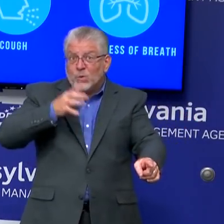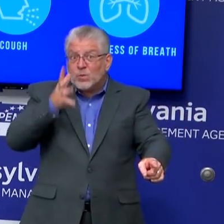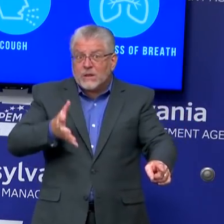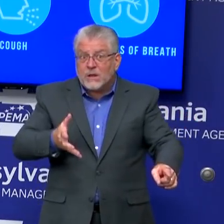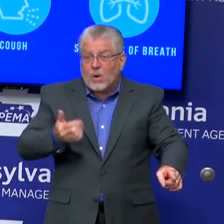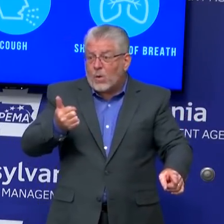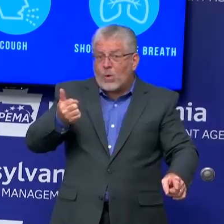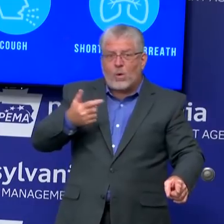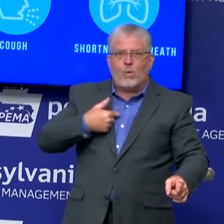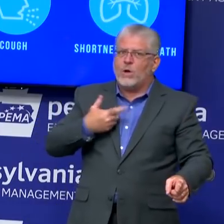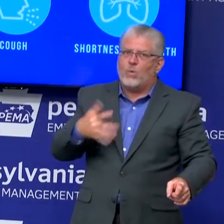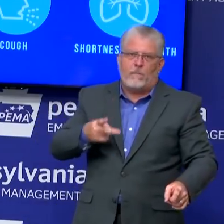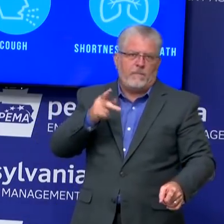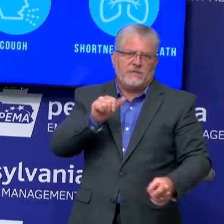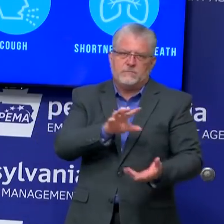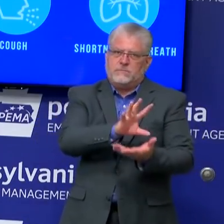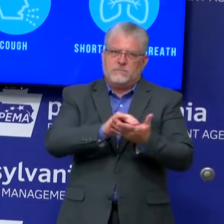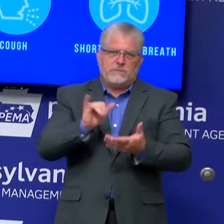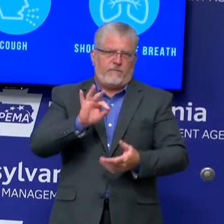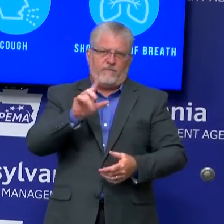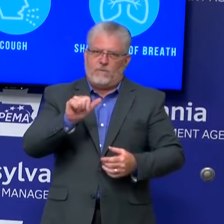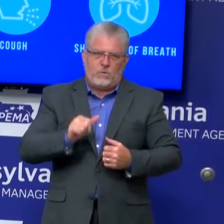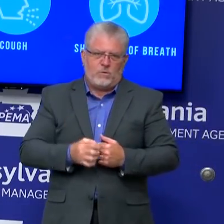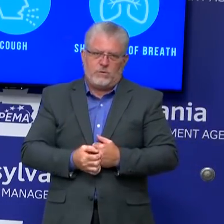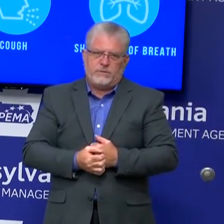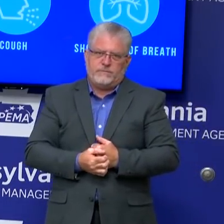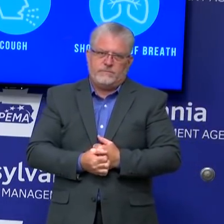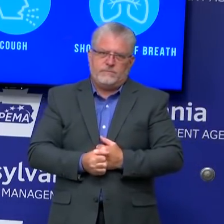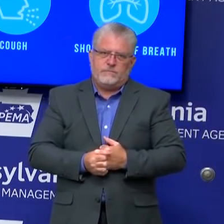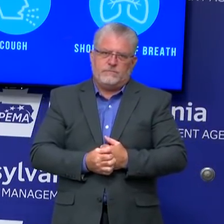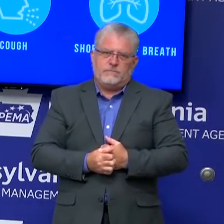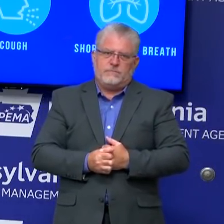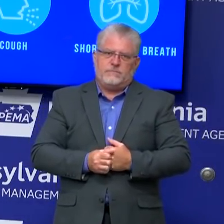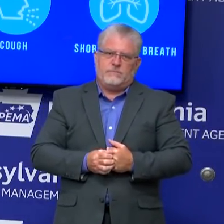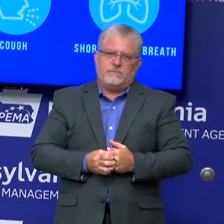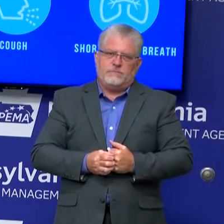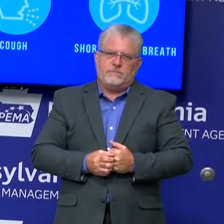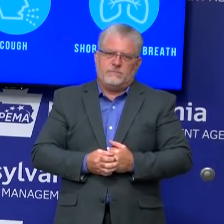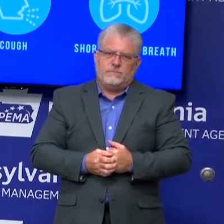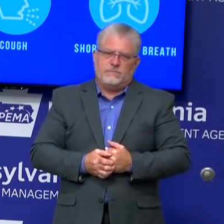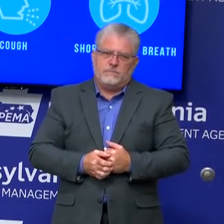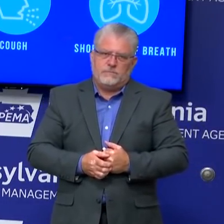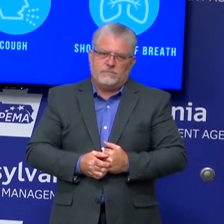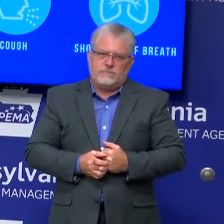by acting decisively early on. I want to get through this, and we need to get through this quickly.